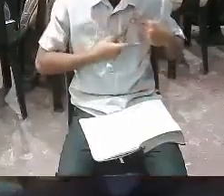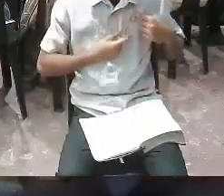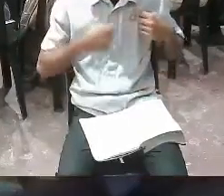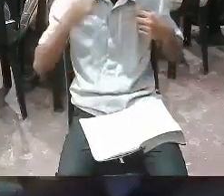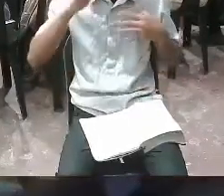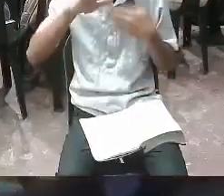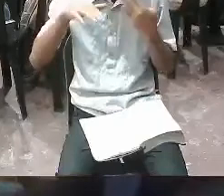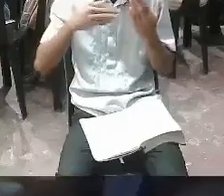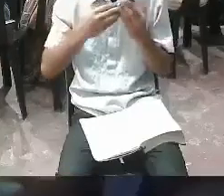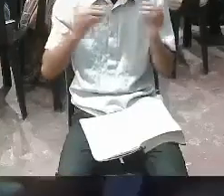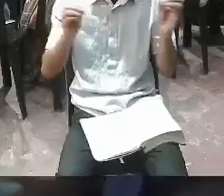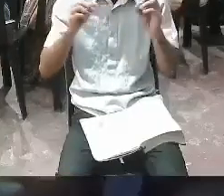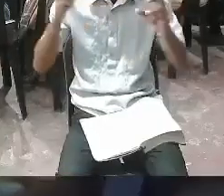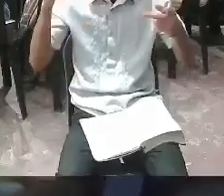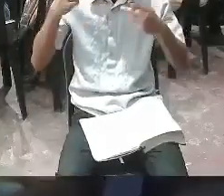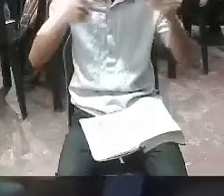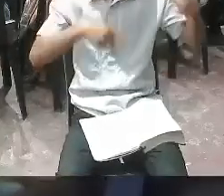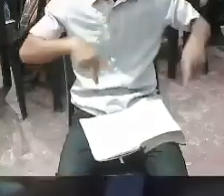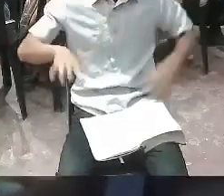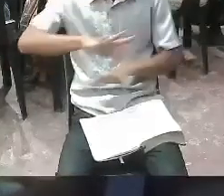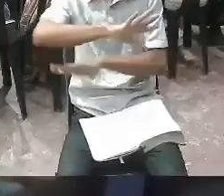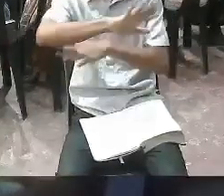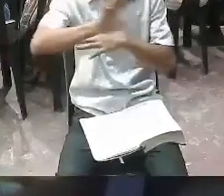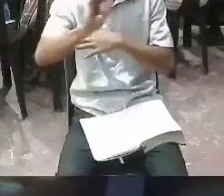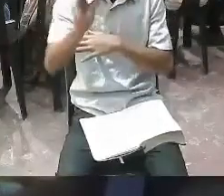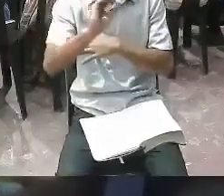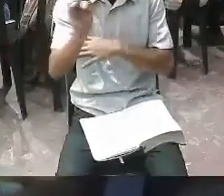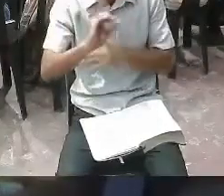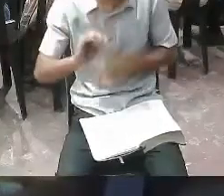for the former things